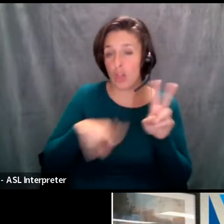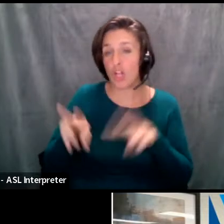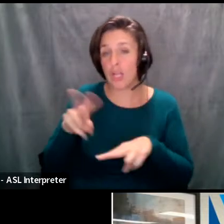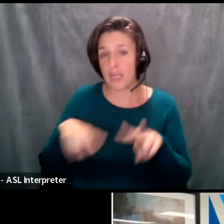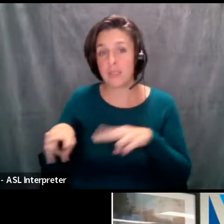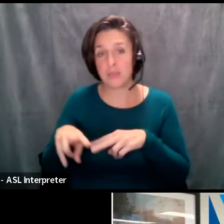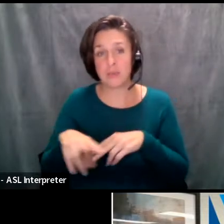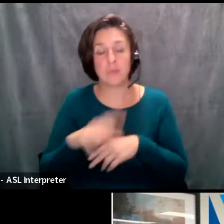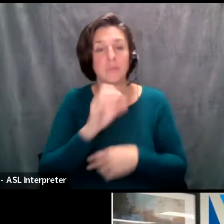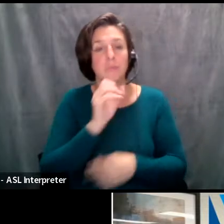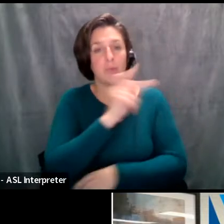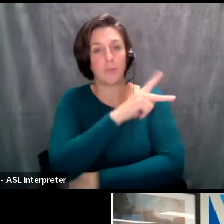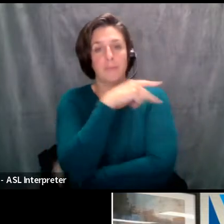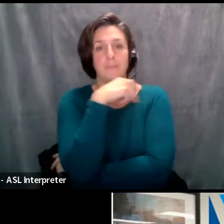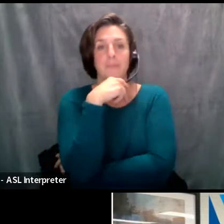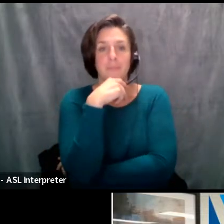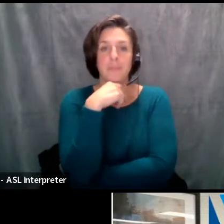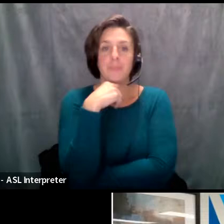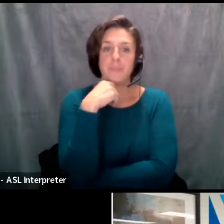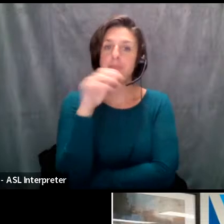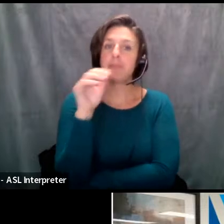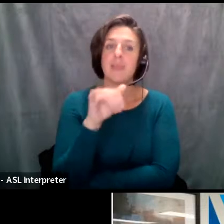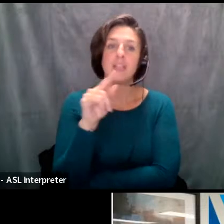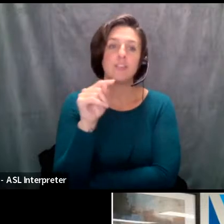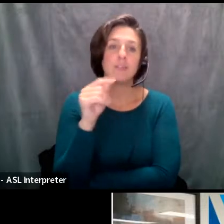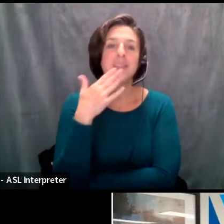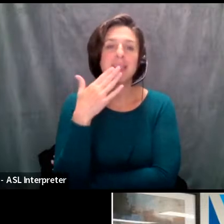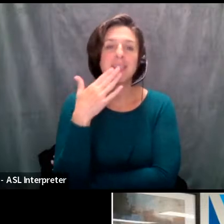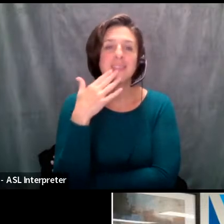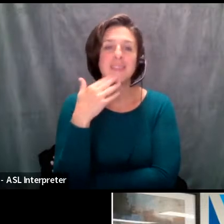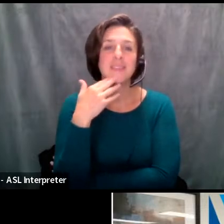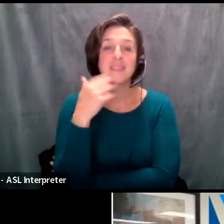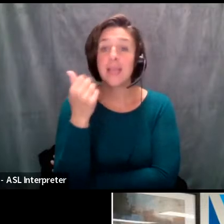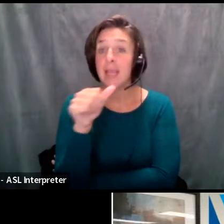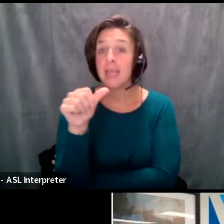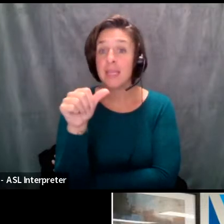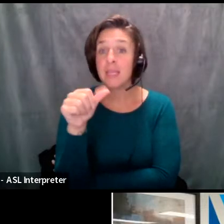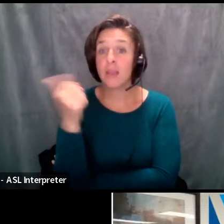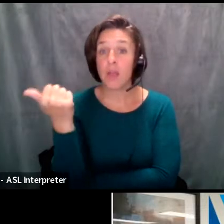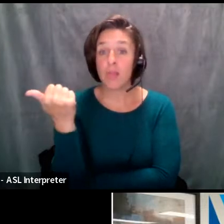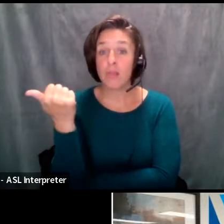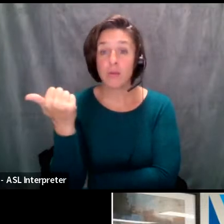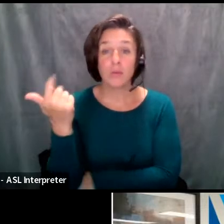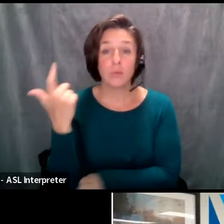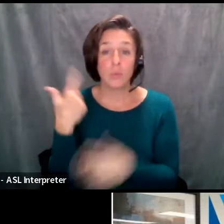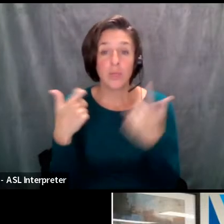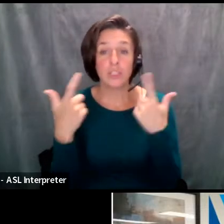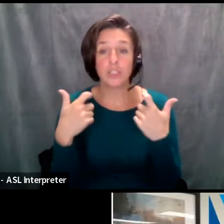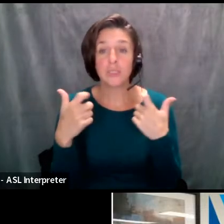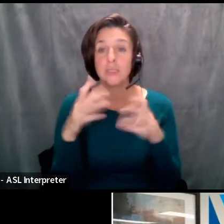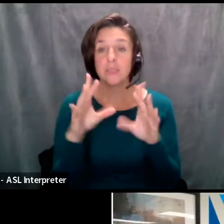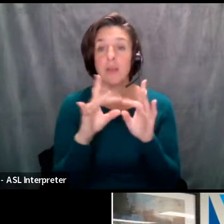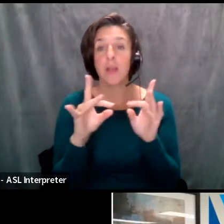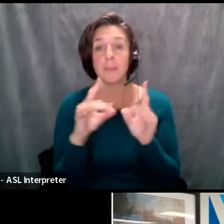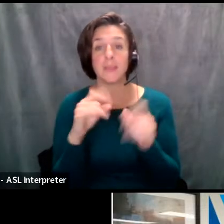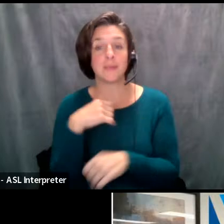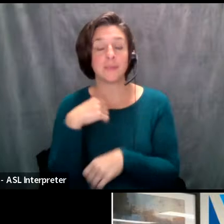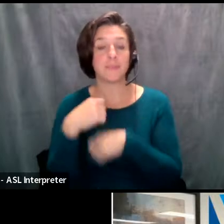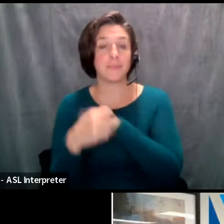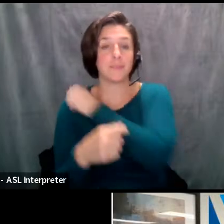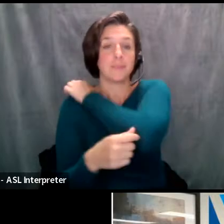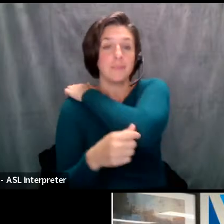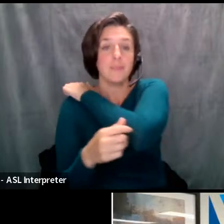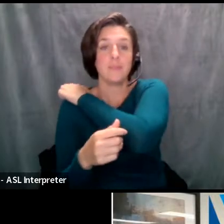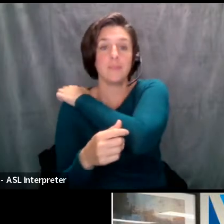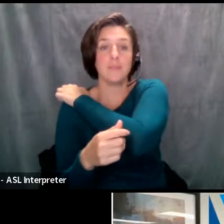Okay, Okay. that's it. Thanks. Are there any other questions or comments? I just wanted